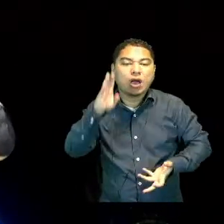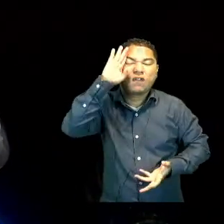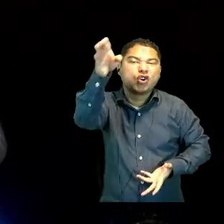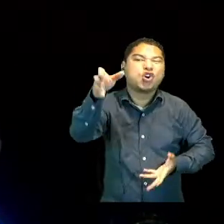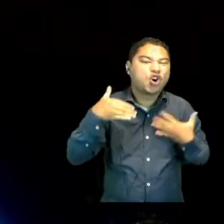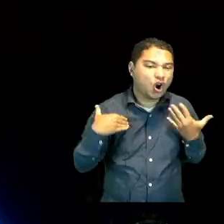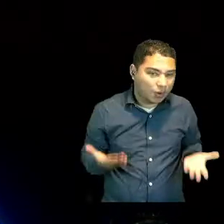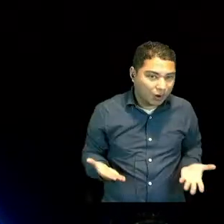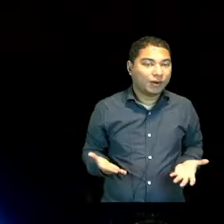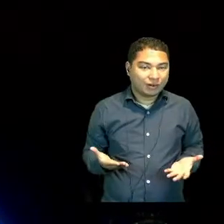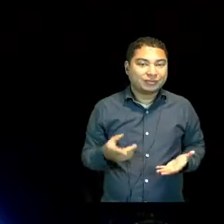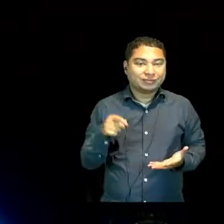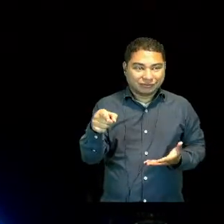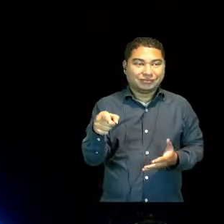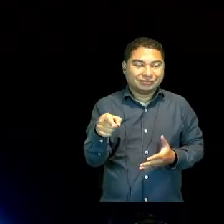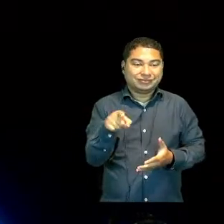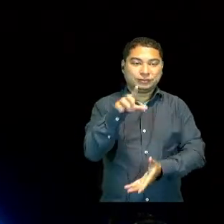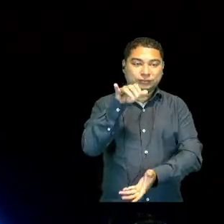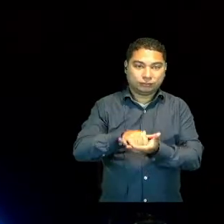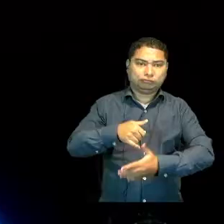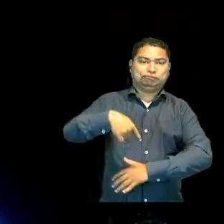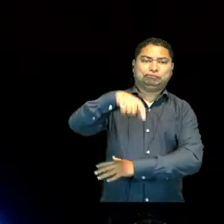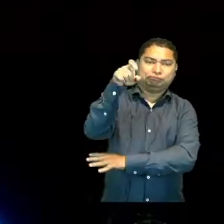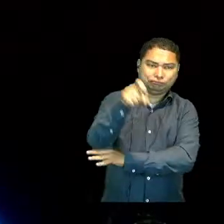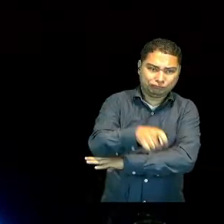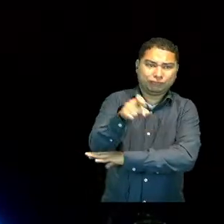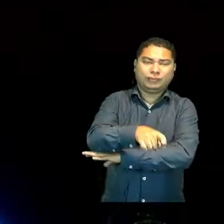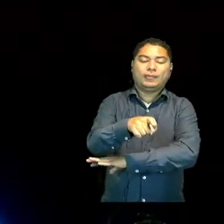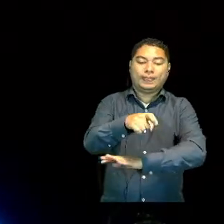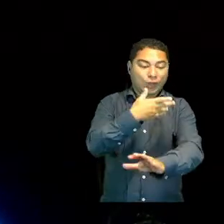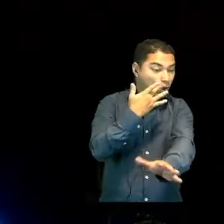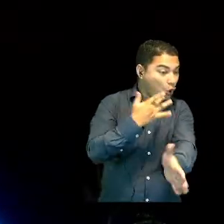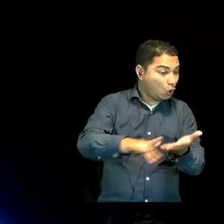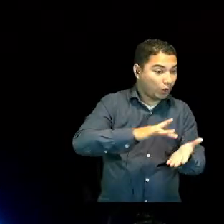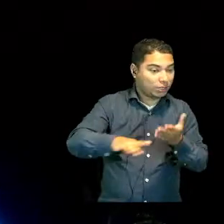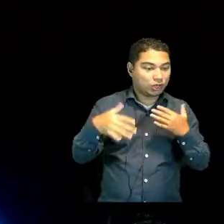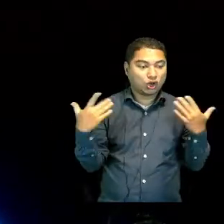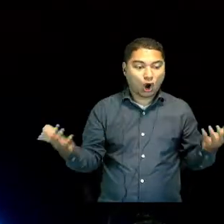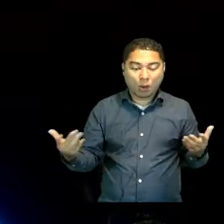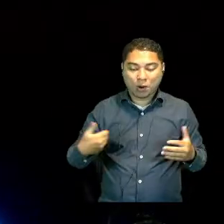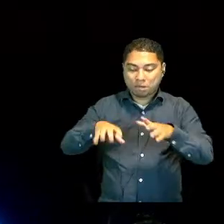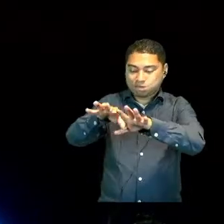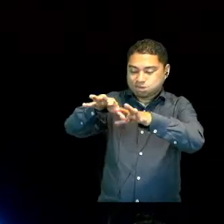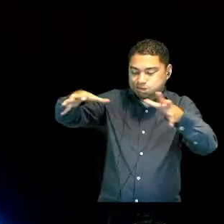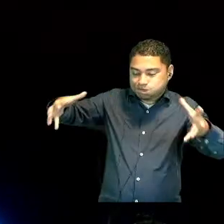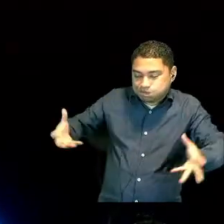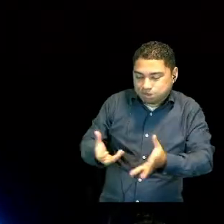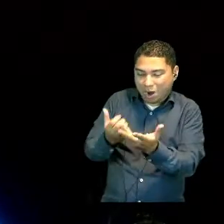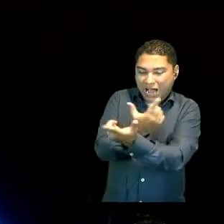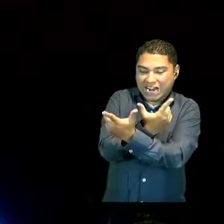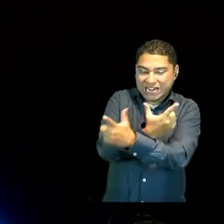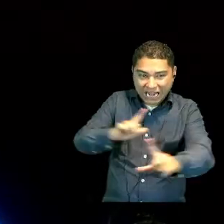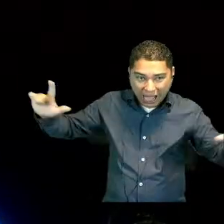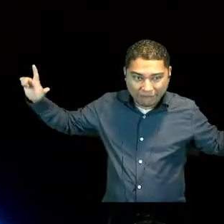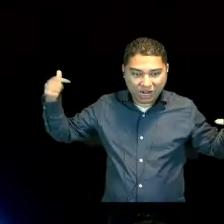desperately need a world free of racism, patriarchy, economic violence.